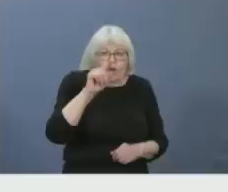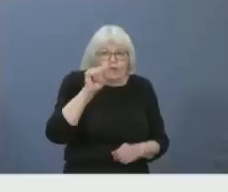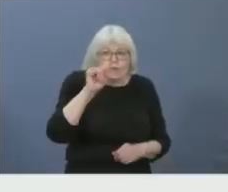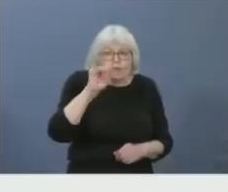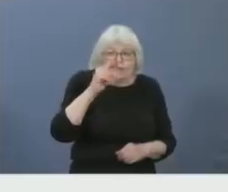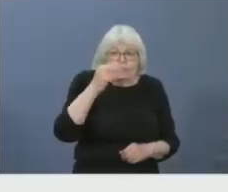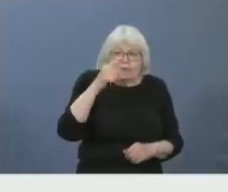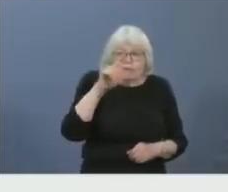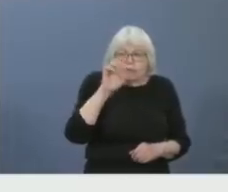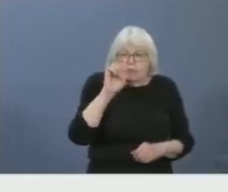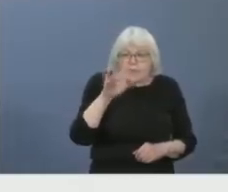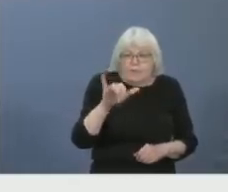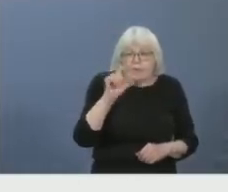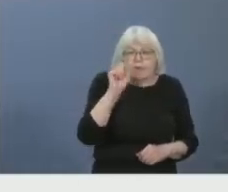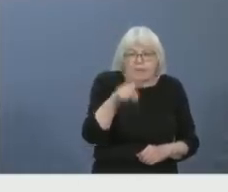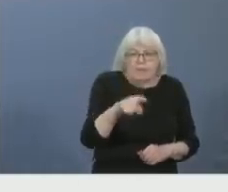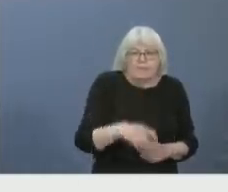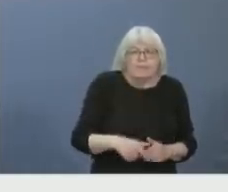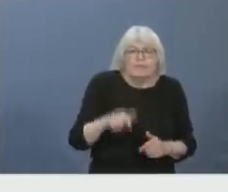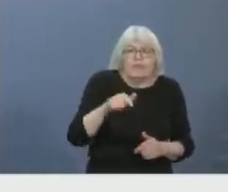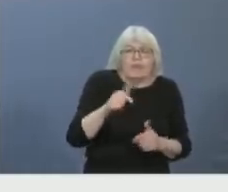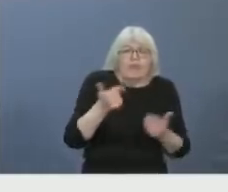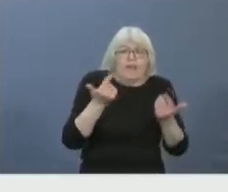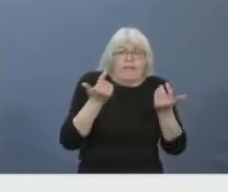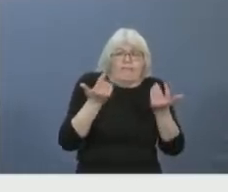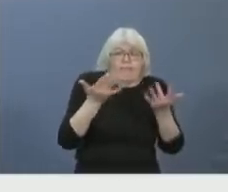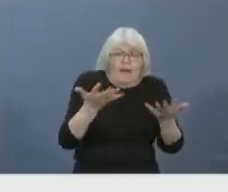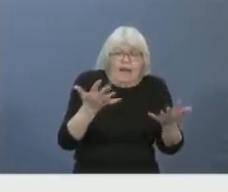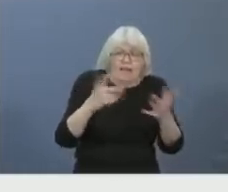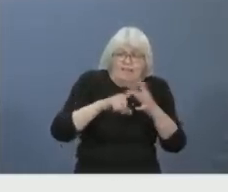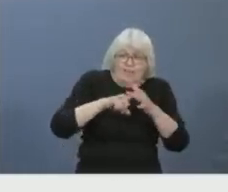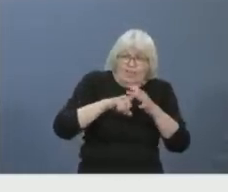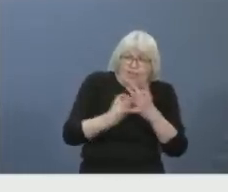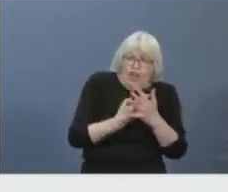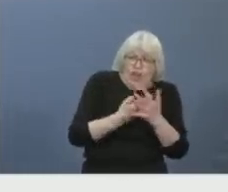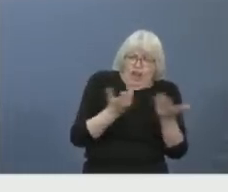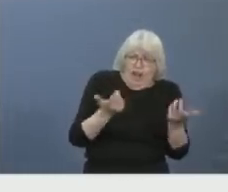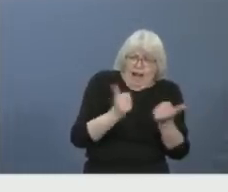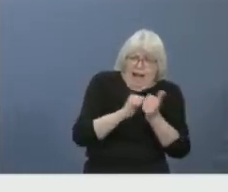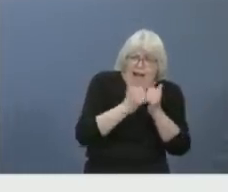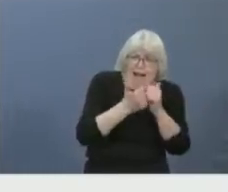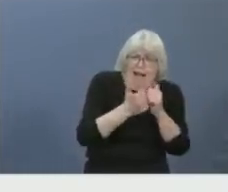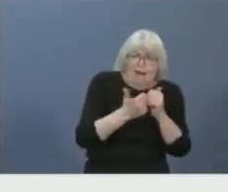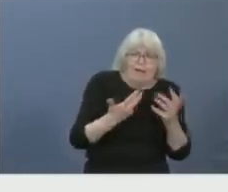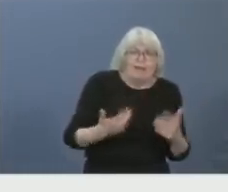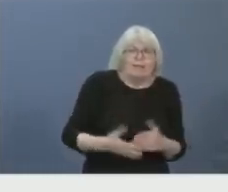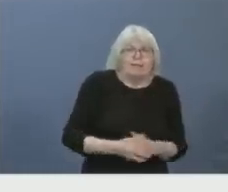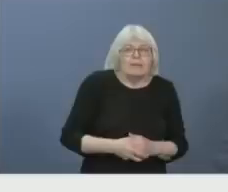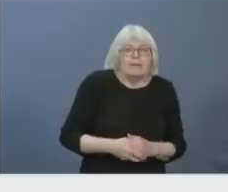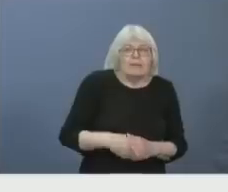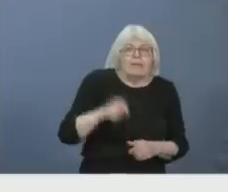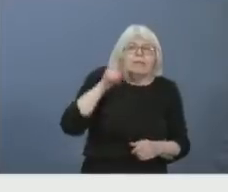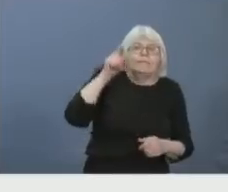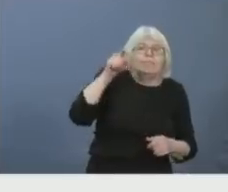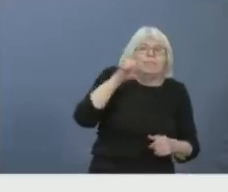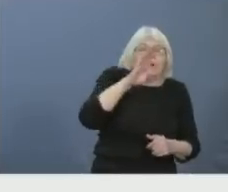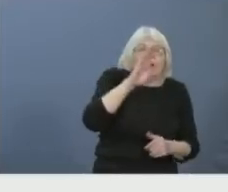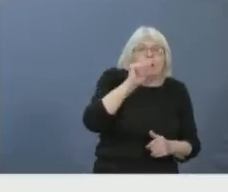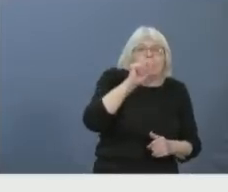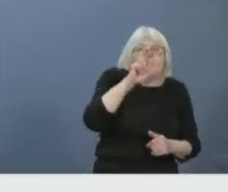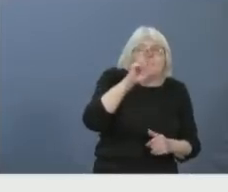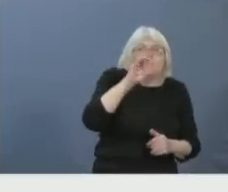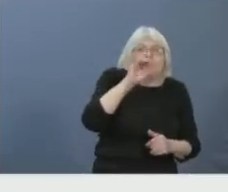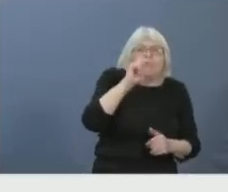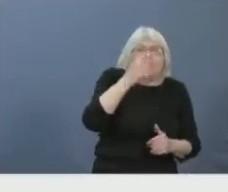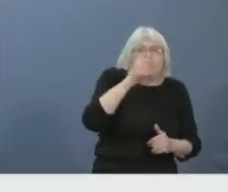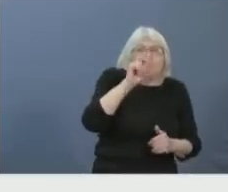area started? I was told from the warden of municipal Barrington this morning said it was started in a remote area,